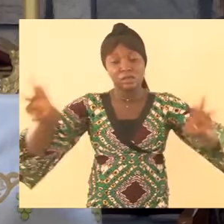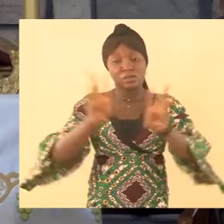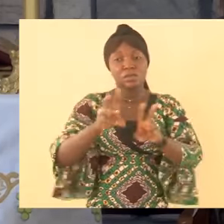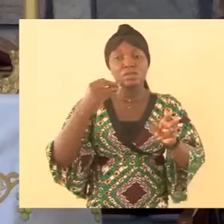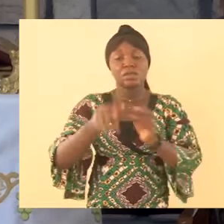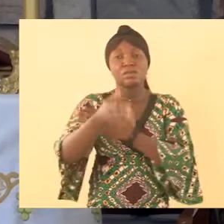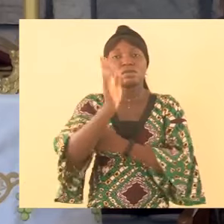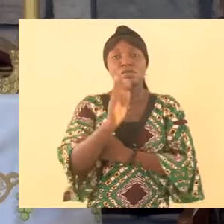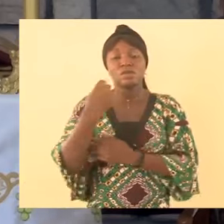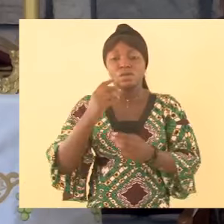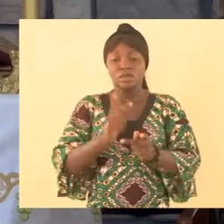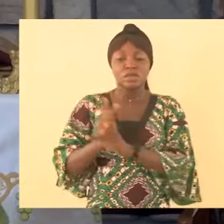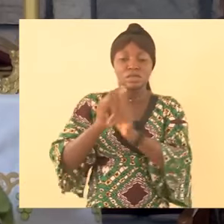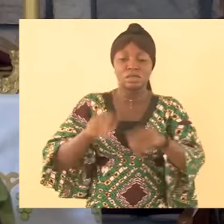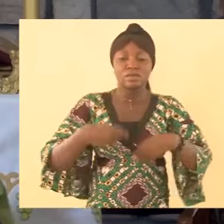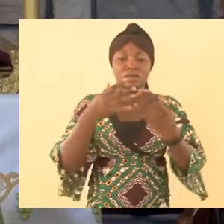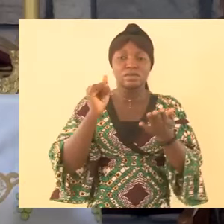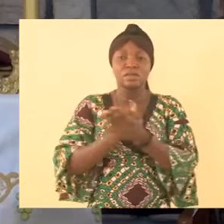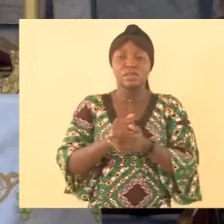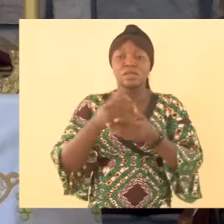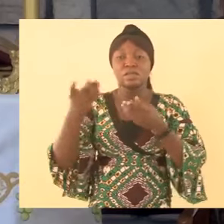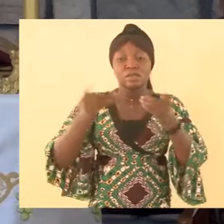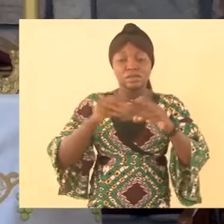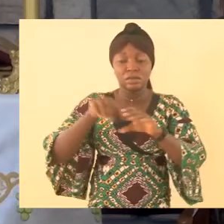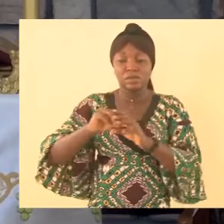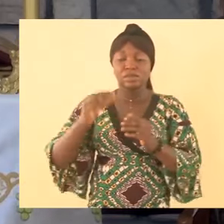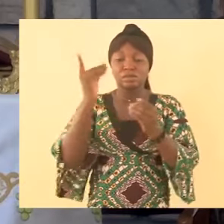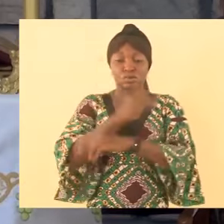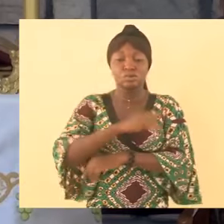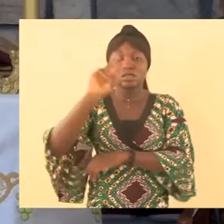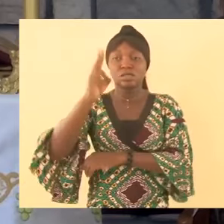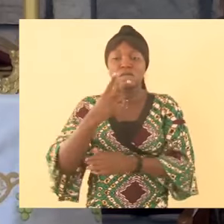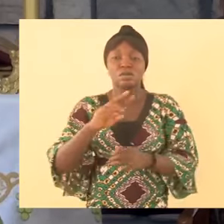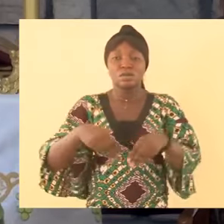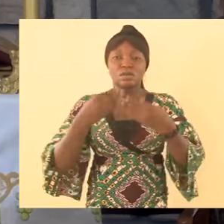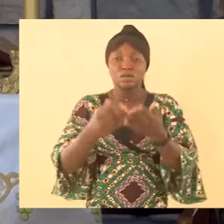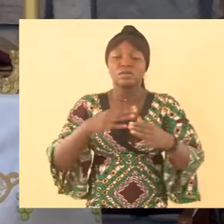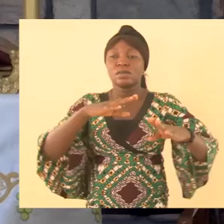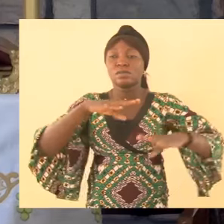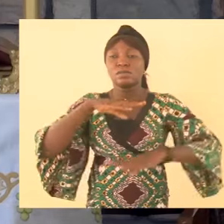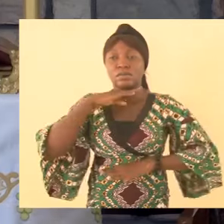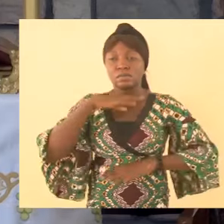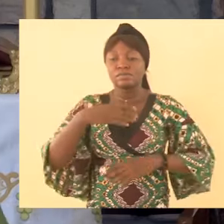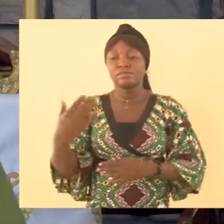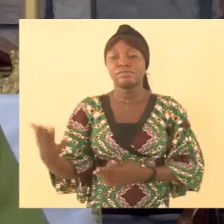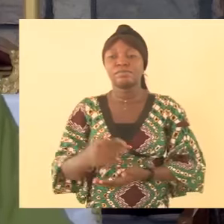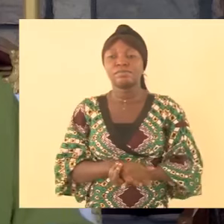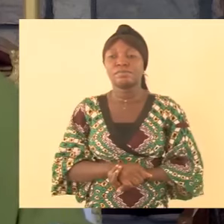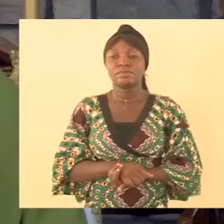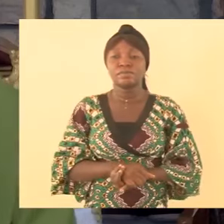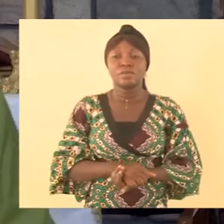worthy of God. The kind of giving that is described in today's second reading, sacrificial giving.